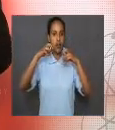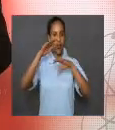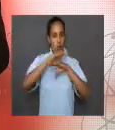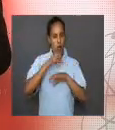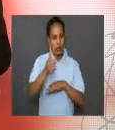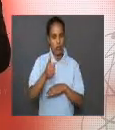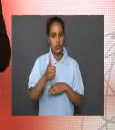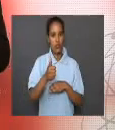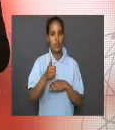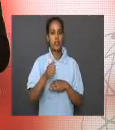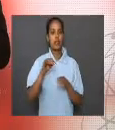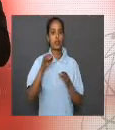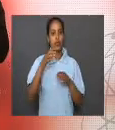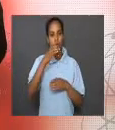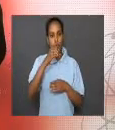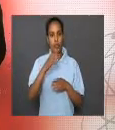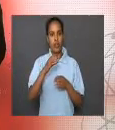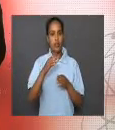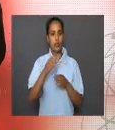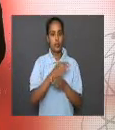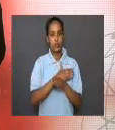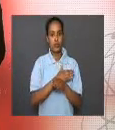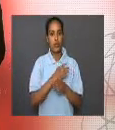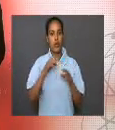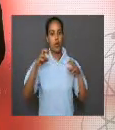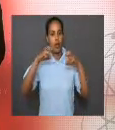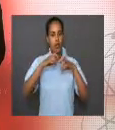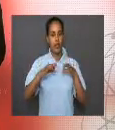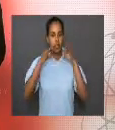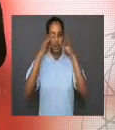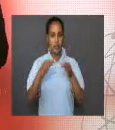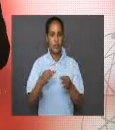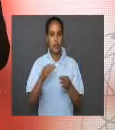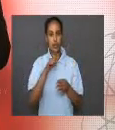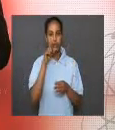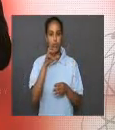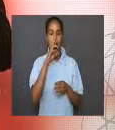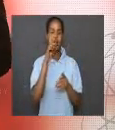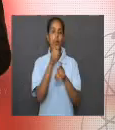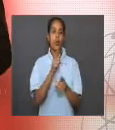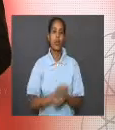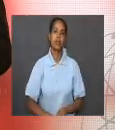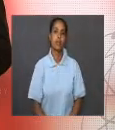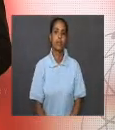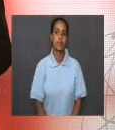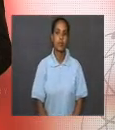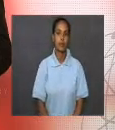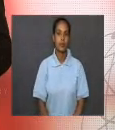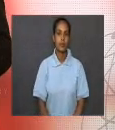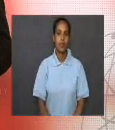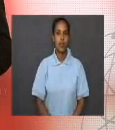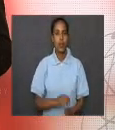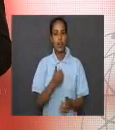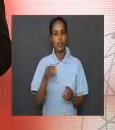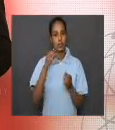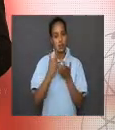own, and the solute improves its conductivity, then you are correct. As